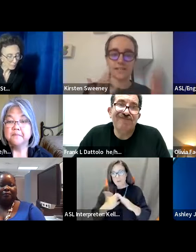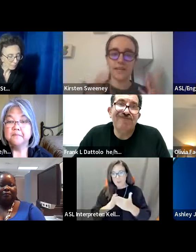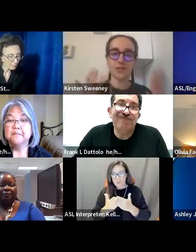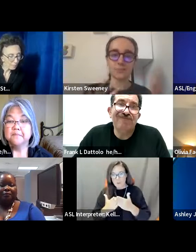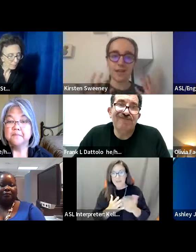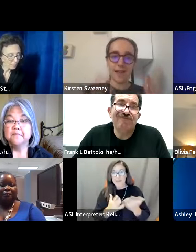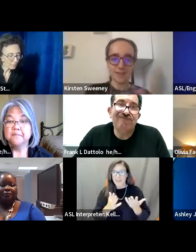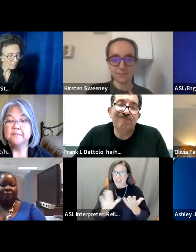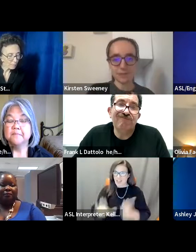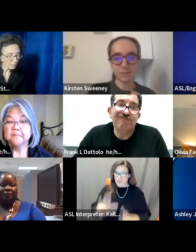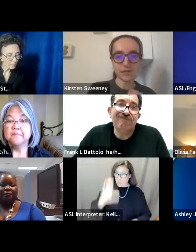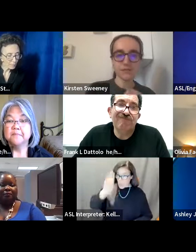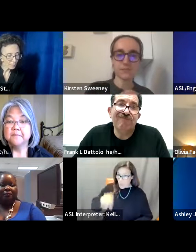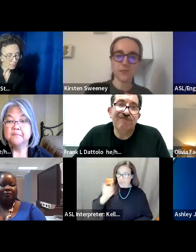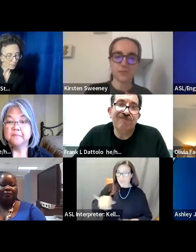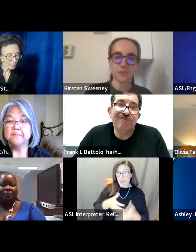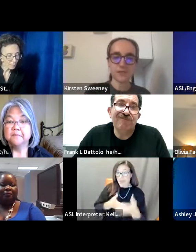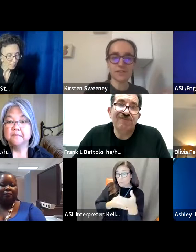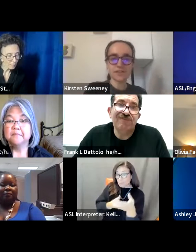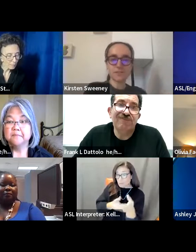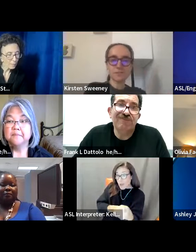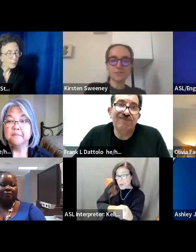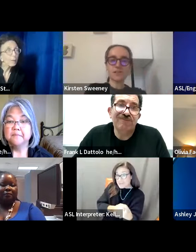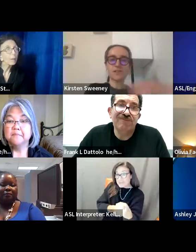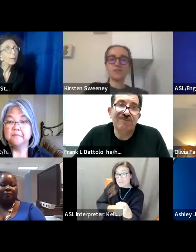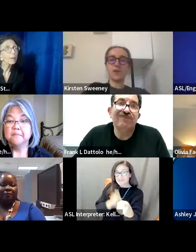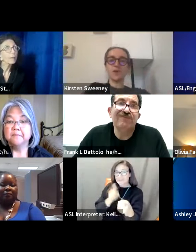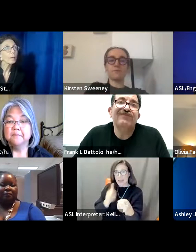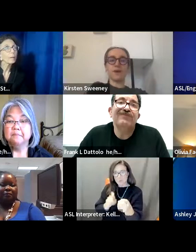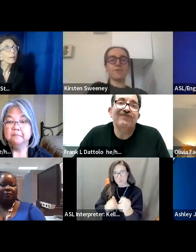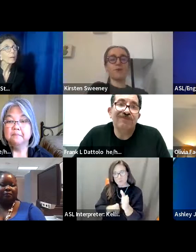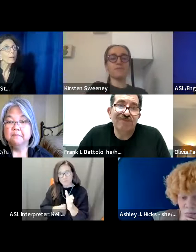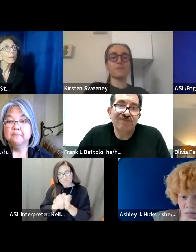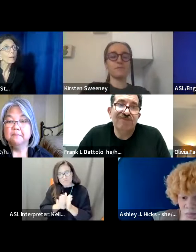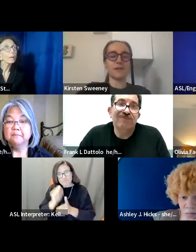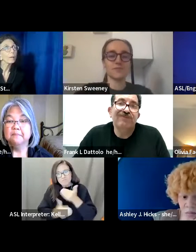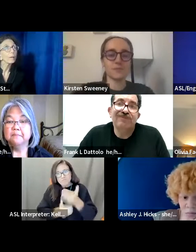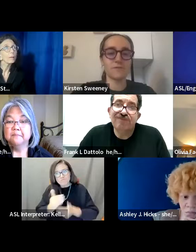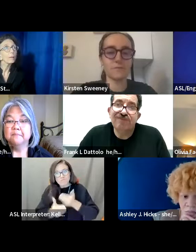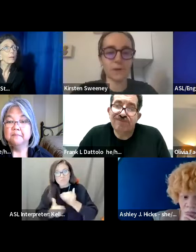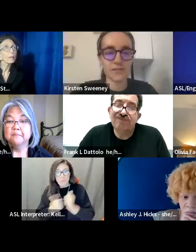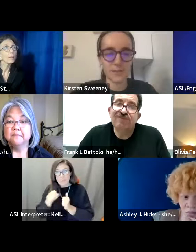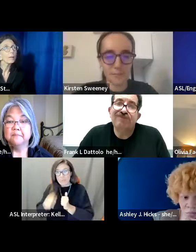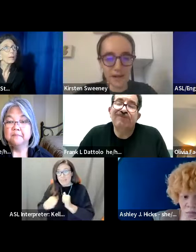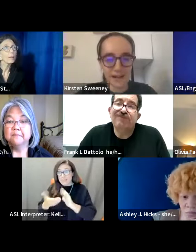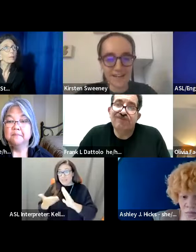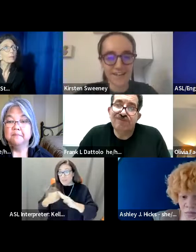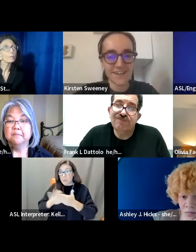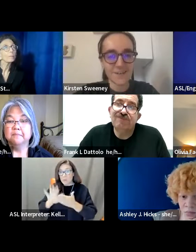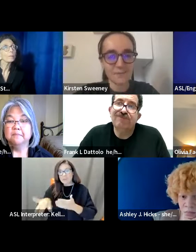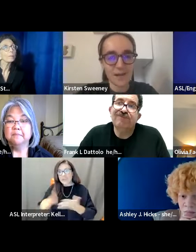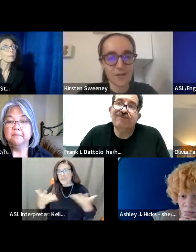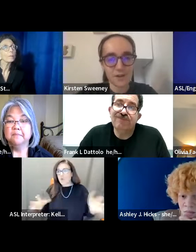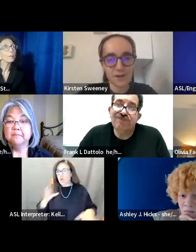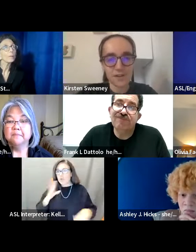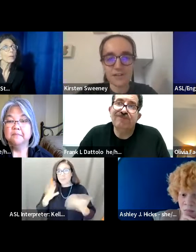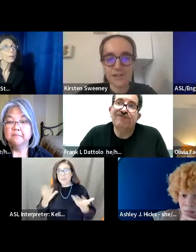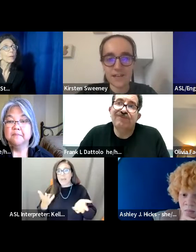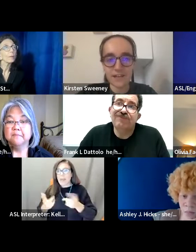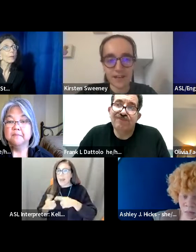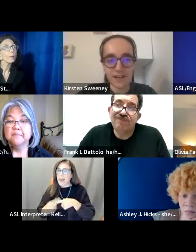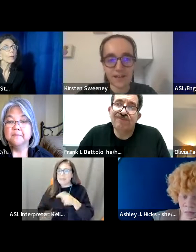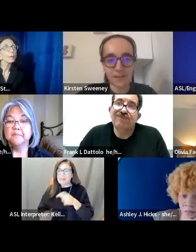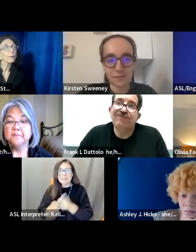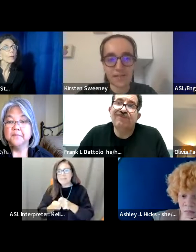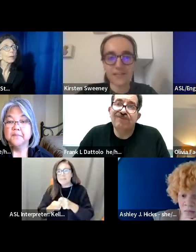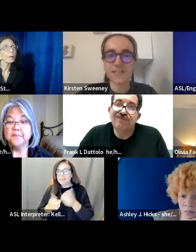trust and engagement has to be built with these communities who have often been sort of burnt by theater going,